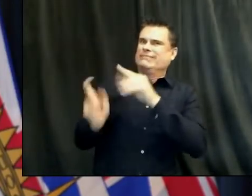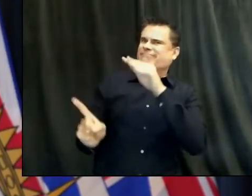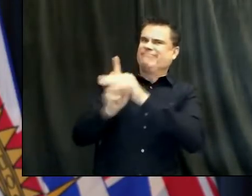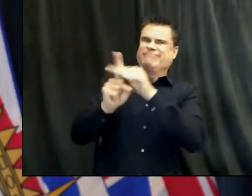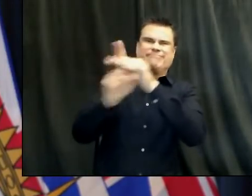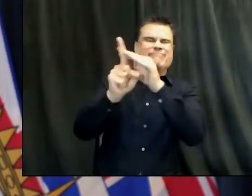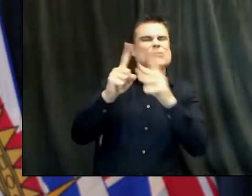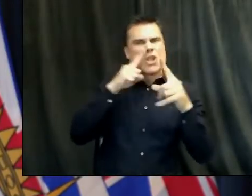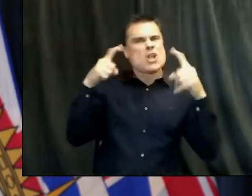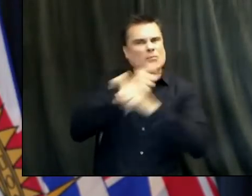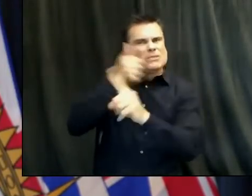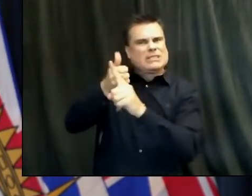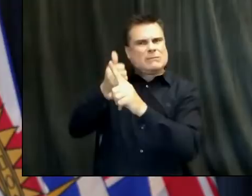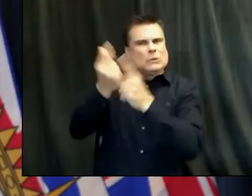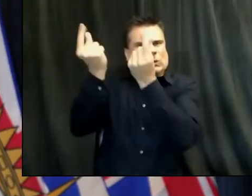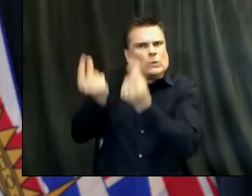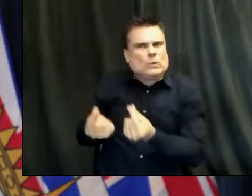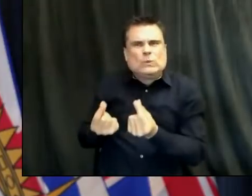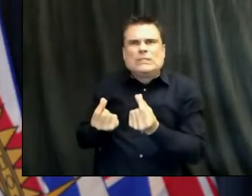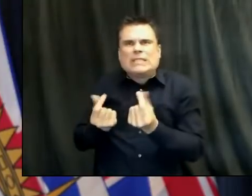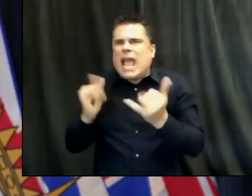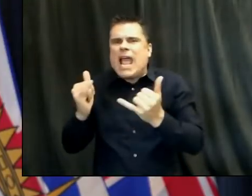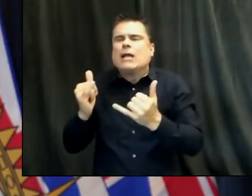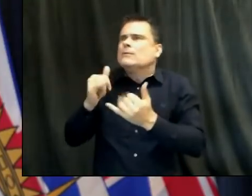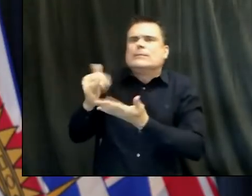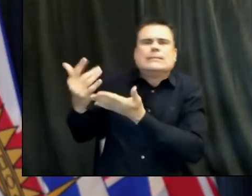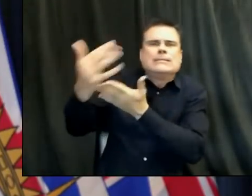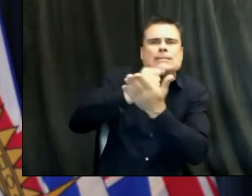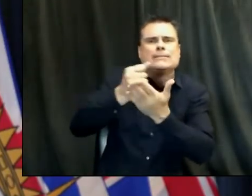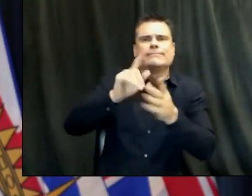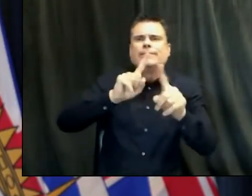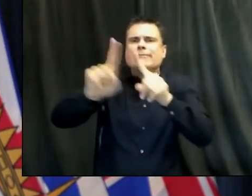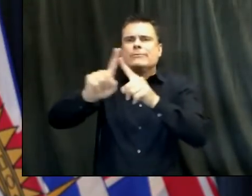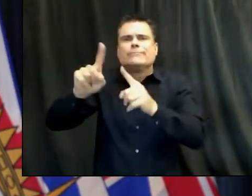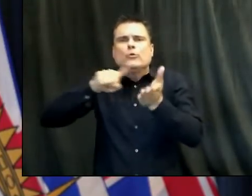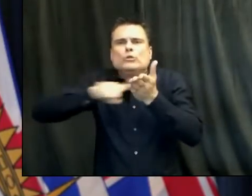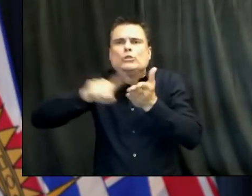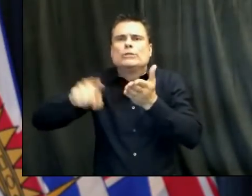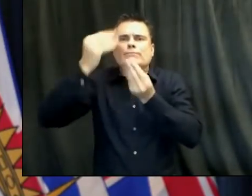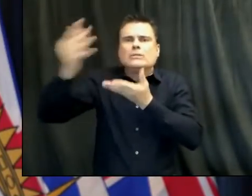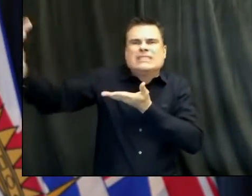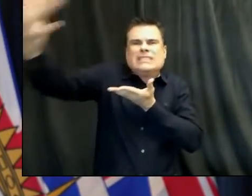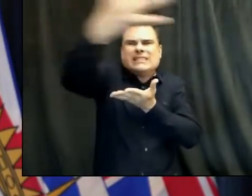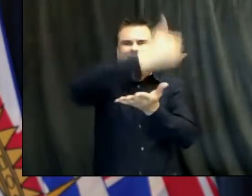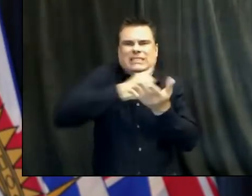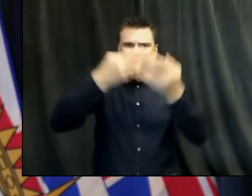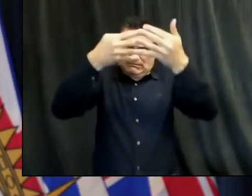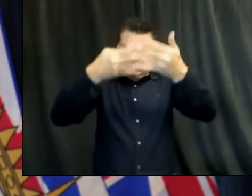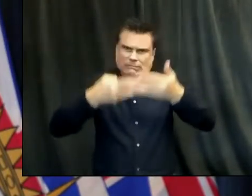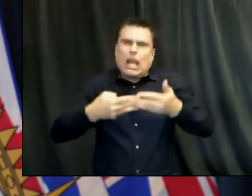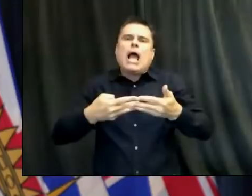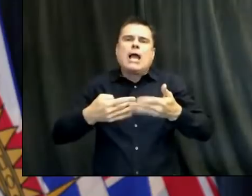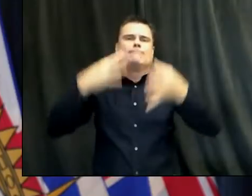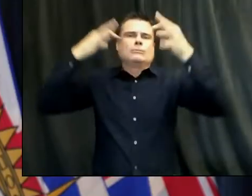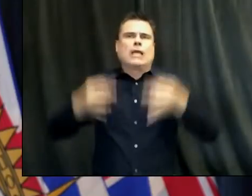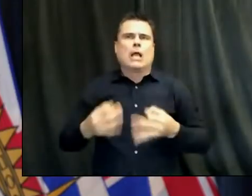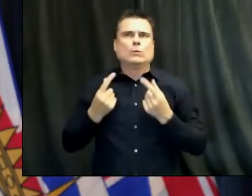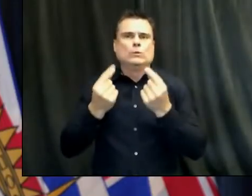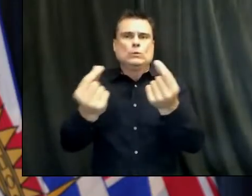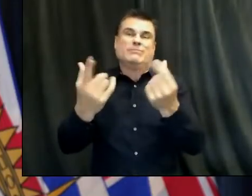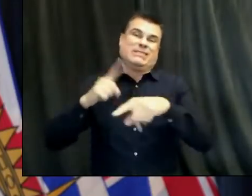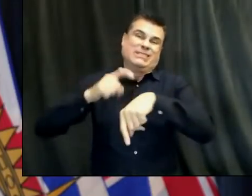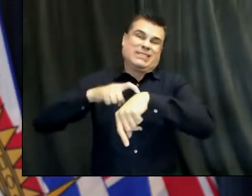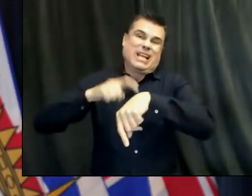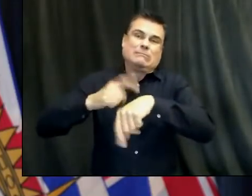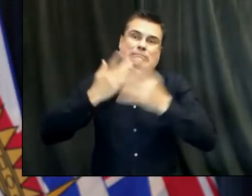review and the development of these new safe guidelines is ongoing, and I'm hopeful by the end of next week we